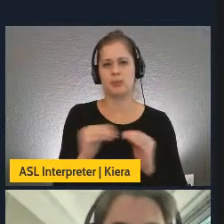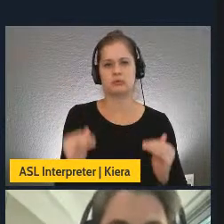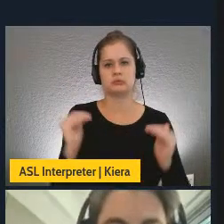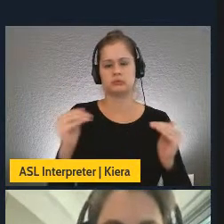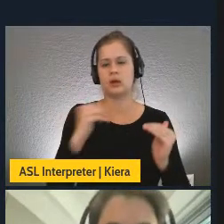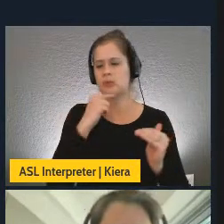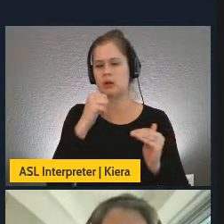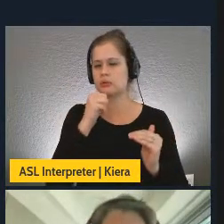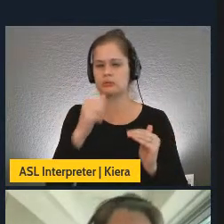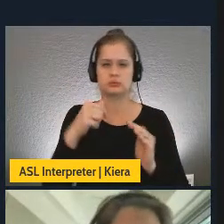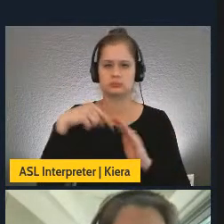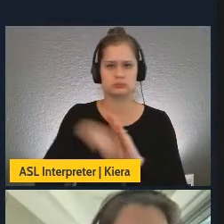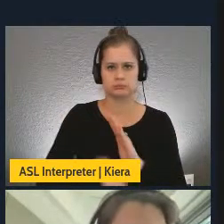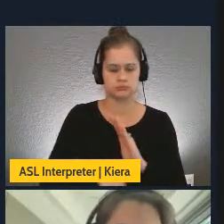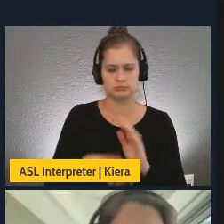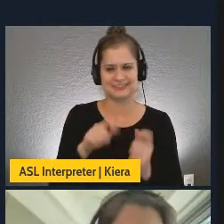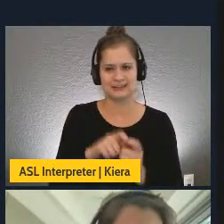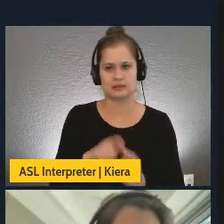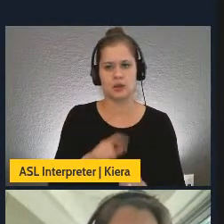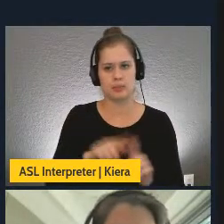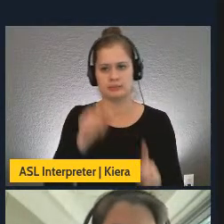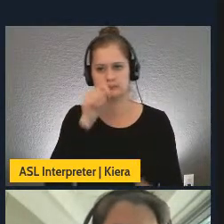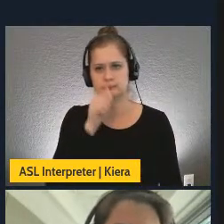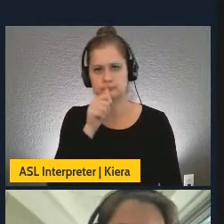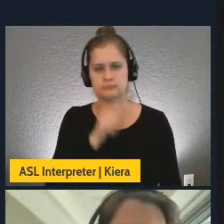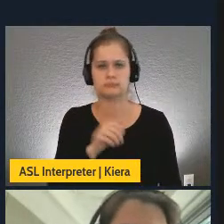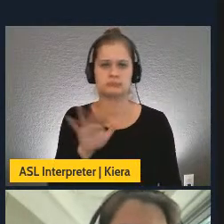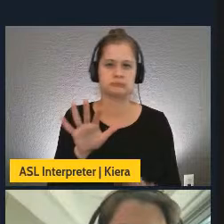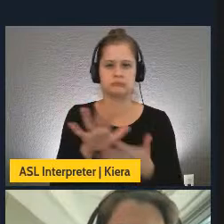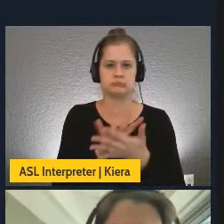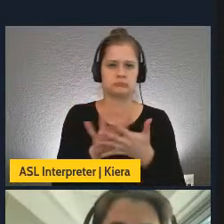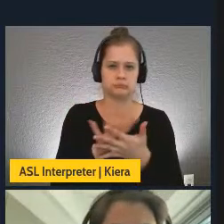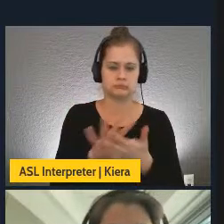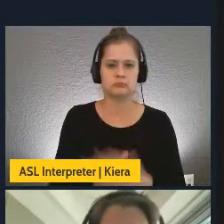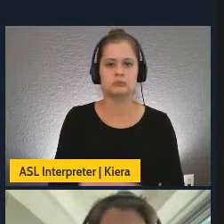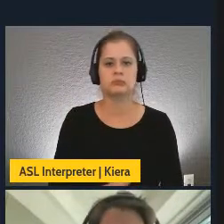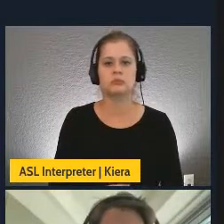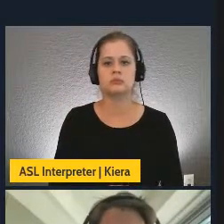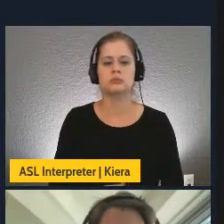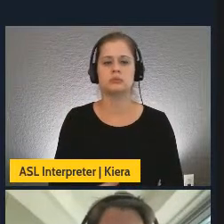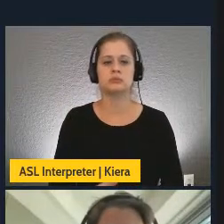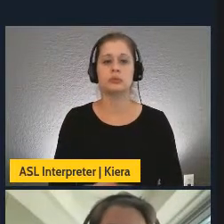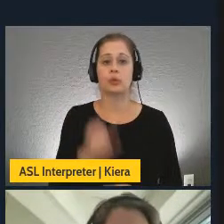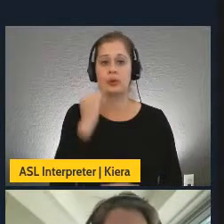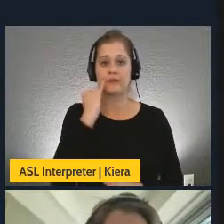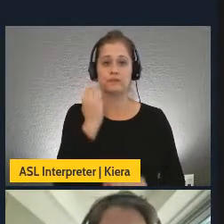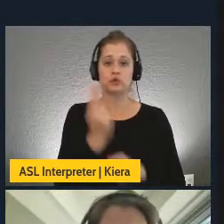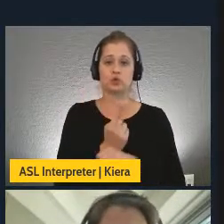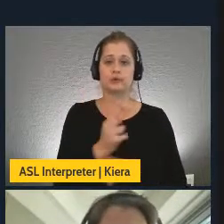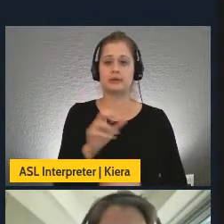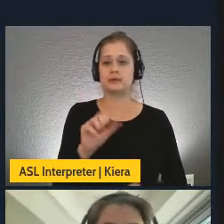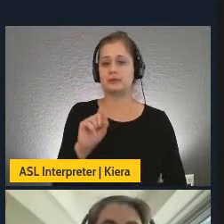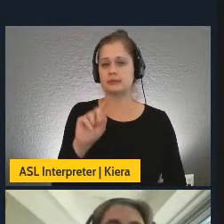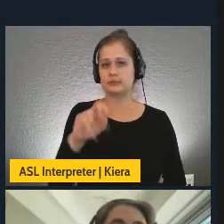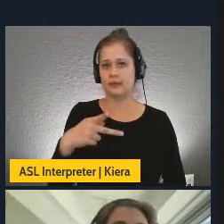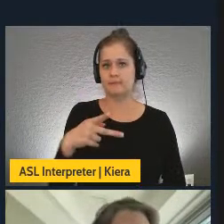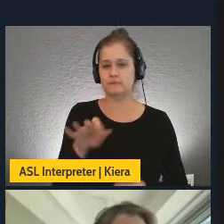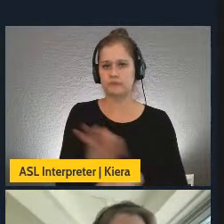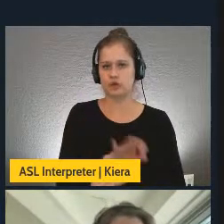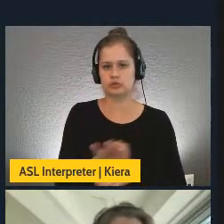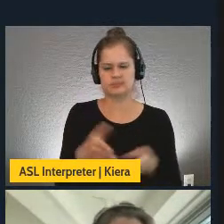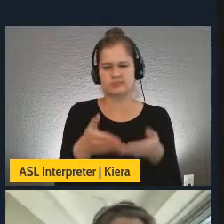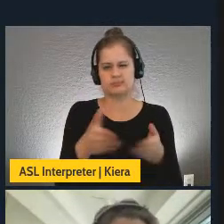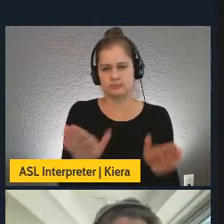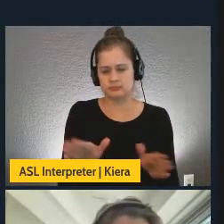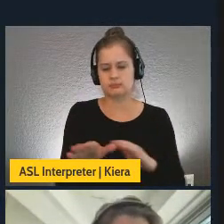much detail, but bear with me because it's a bit convoluted. So if you're using step functions, quick overview of step functions.